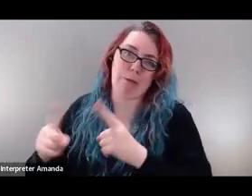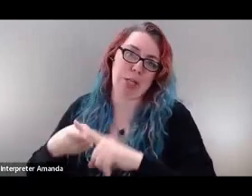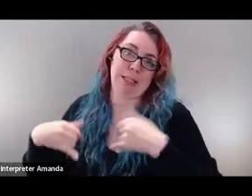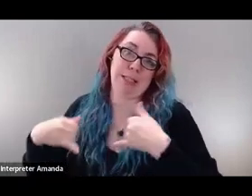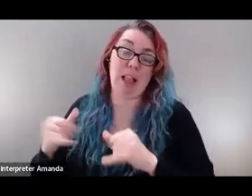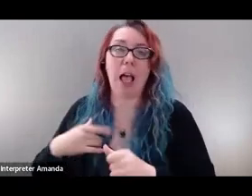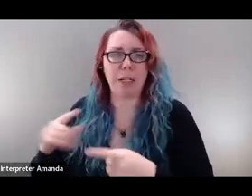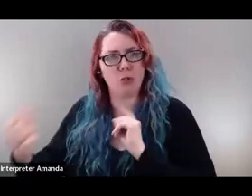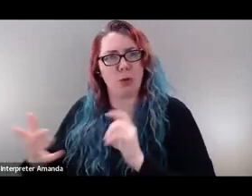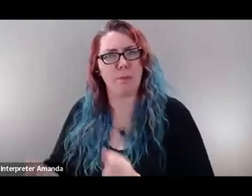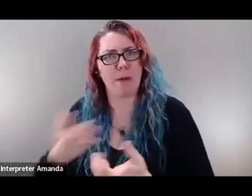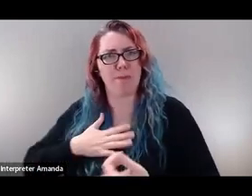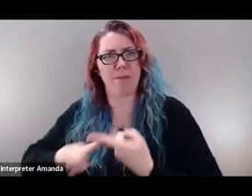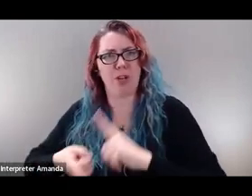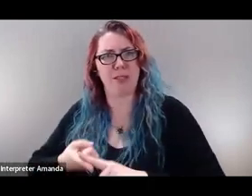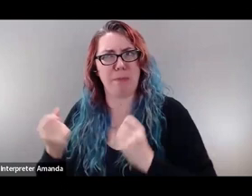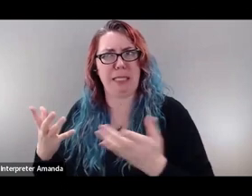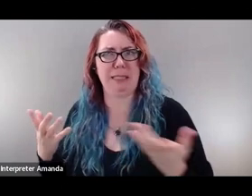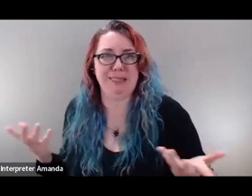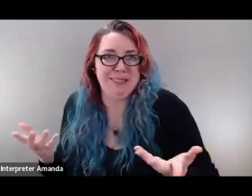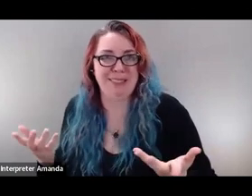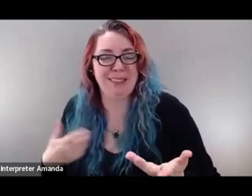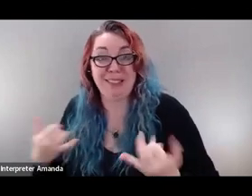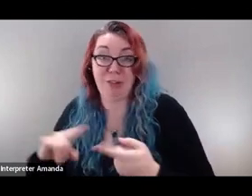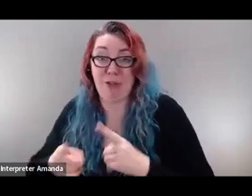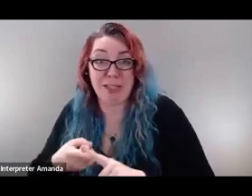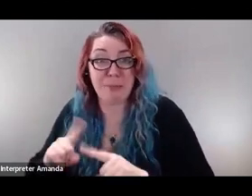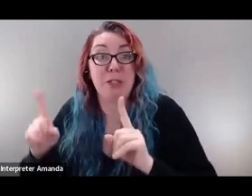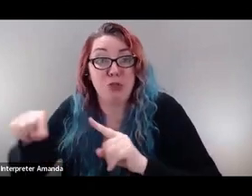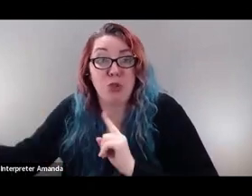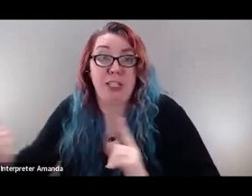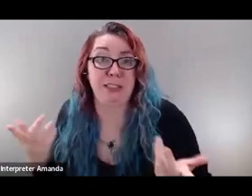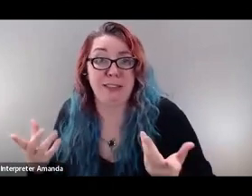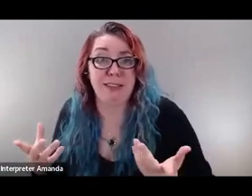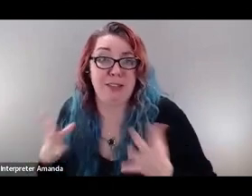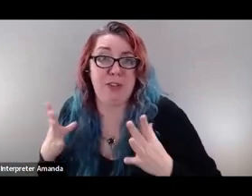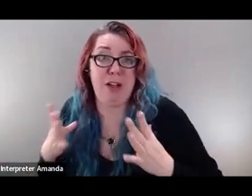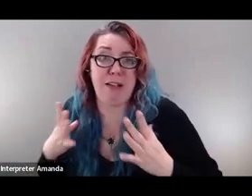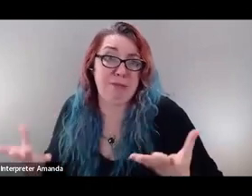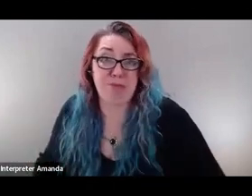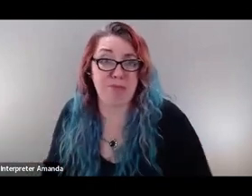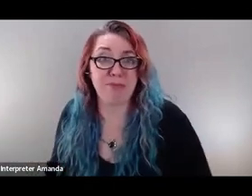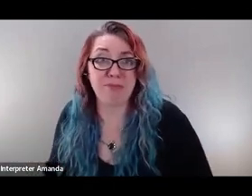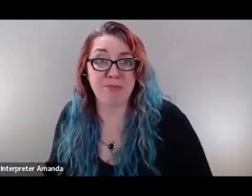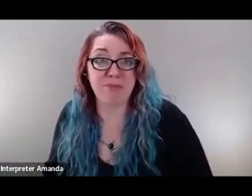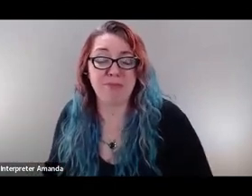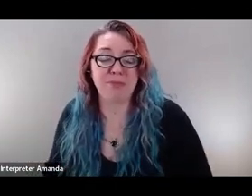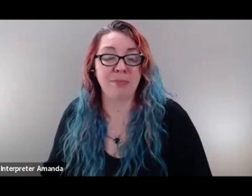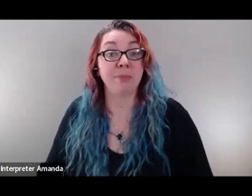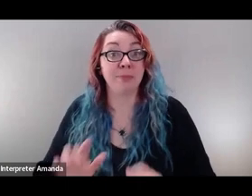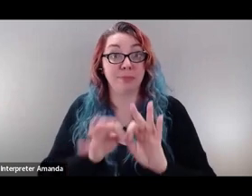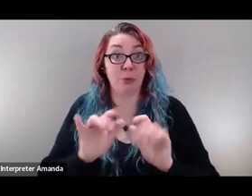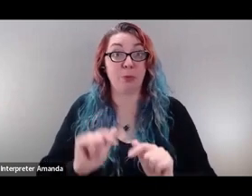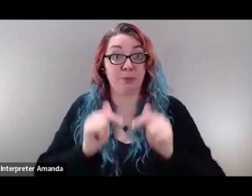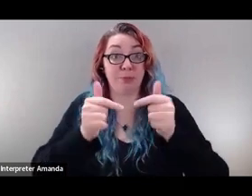okay. Mm-hmm. So I think there's something really beautiful about, mitigating harm that happens